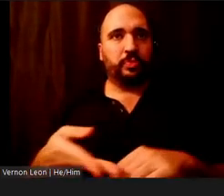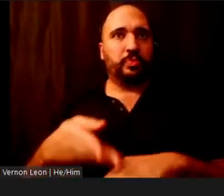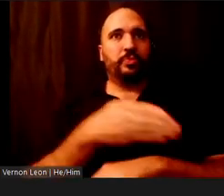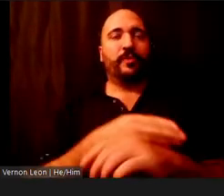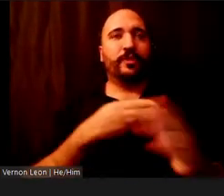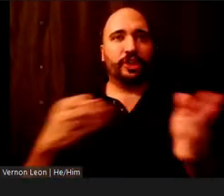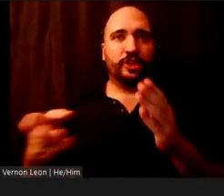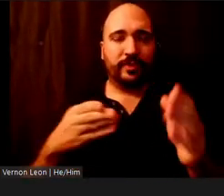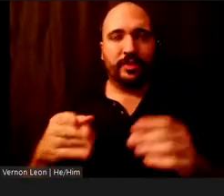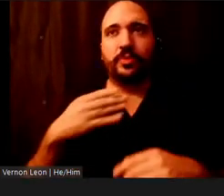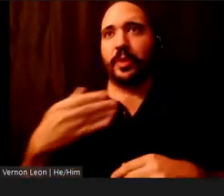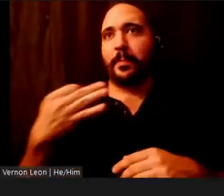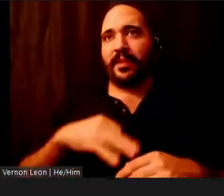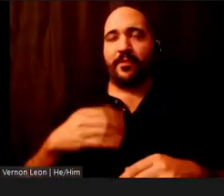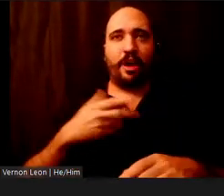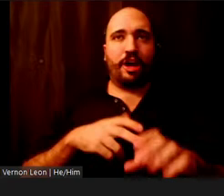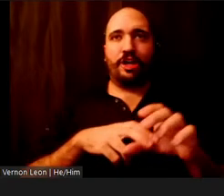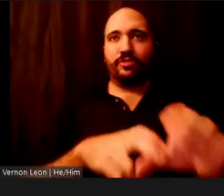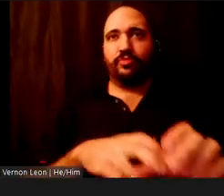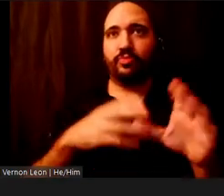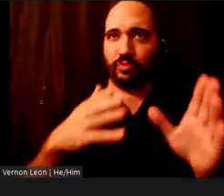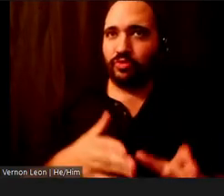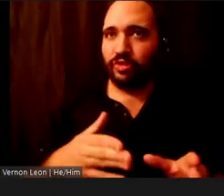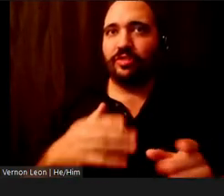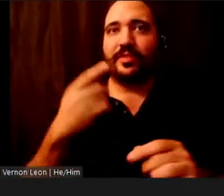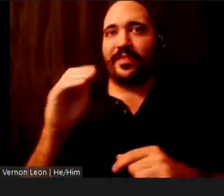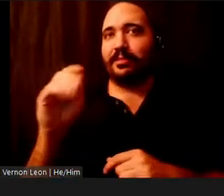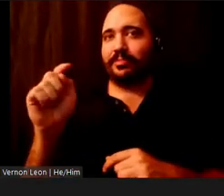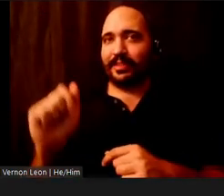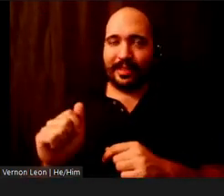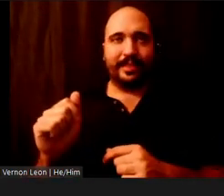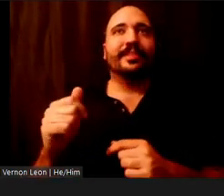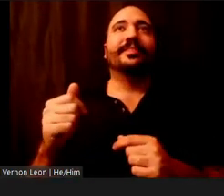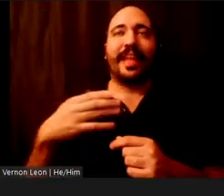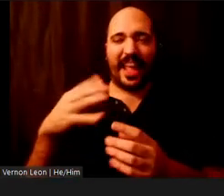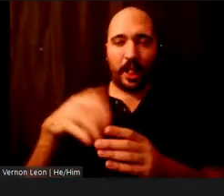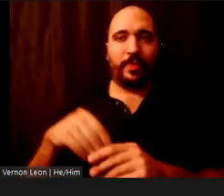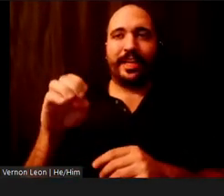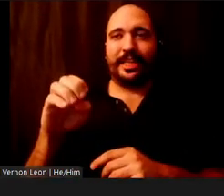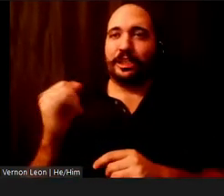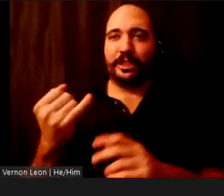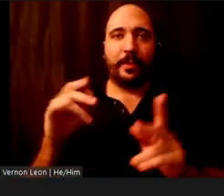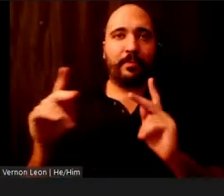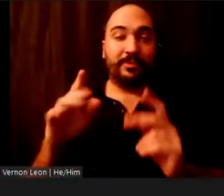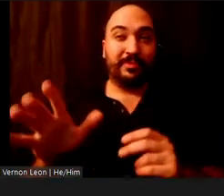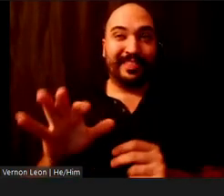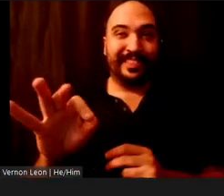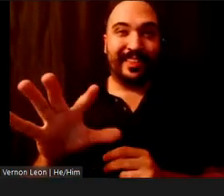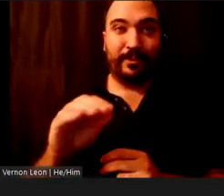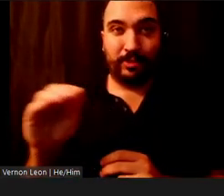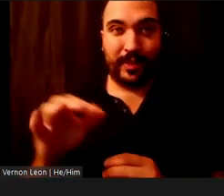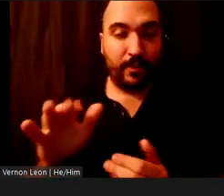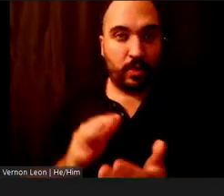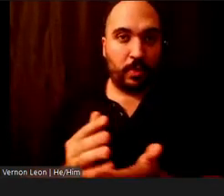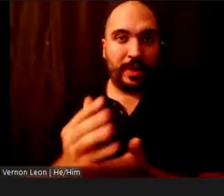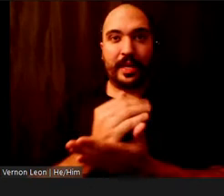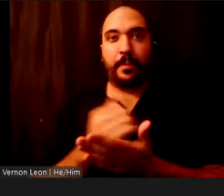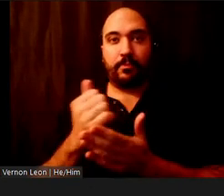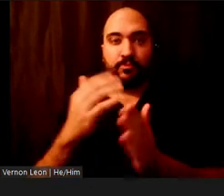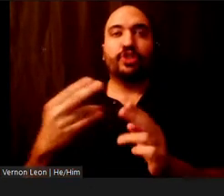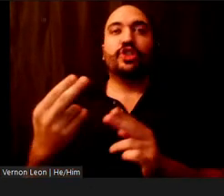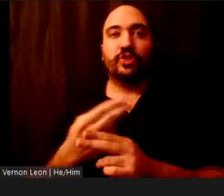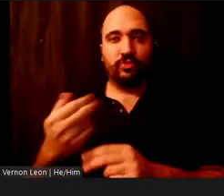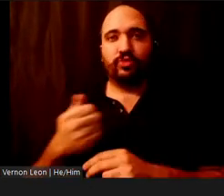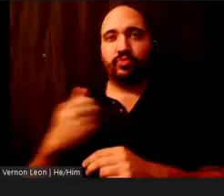MTA's transit commuters, including environmental justice populations. As we mentioned in the previous slide, about 95% of low-income commuters use